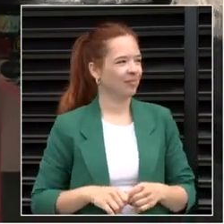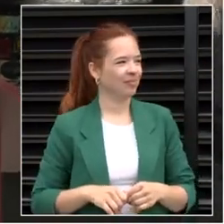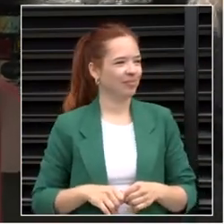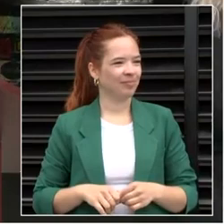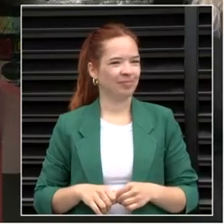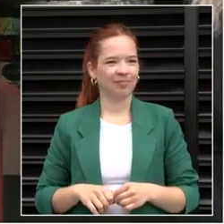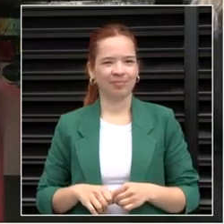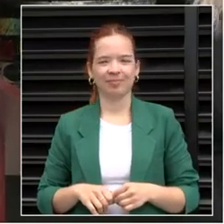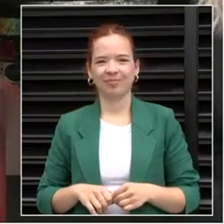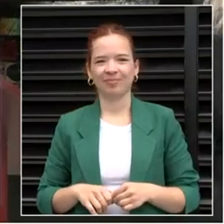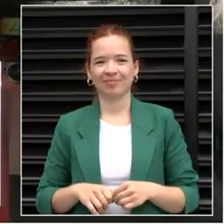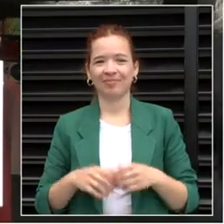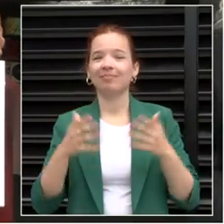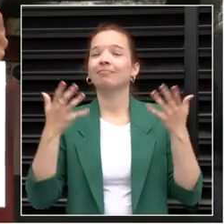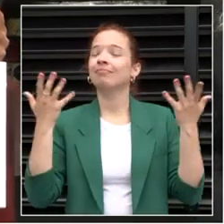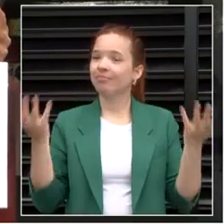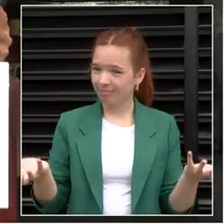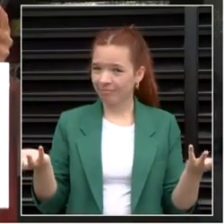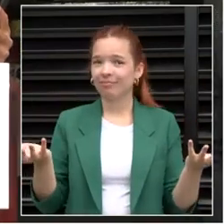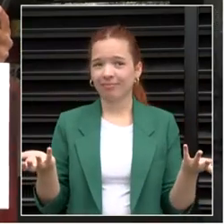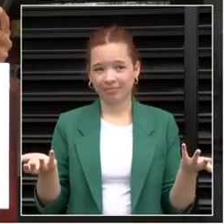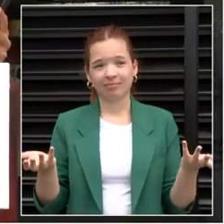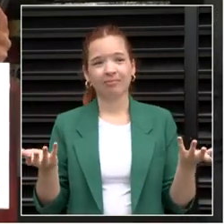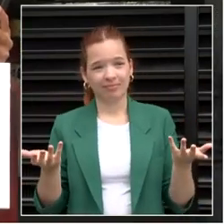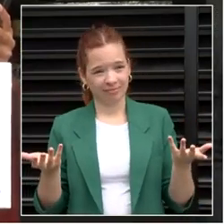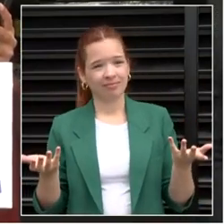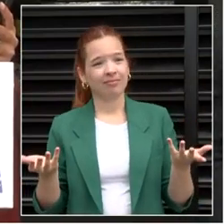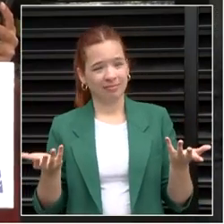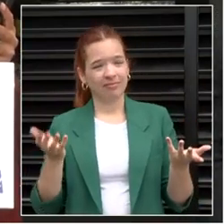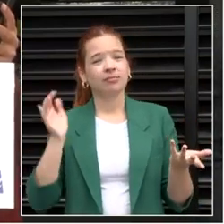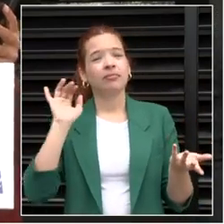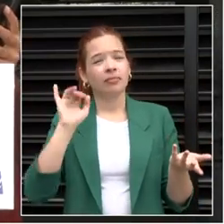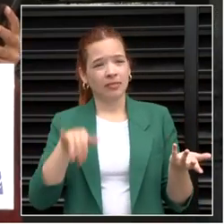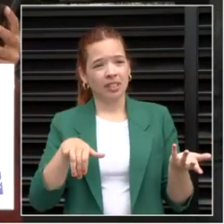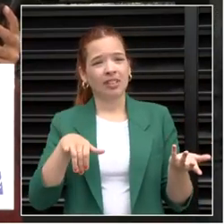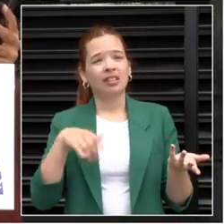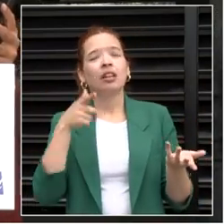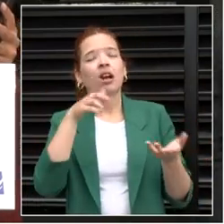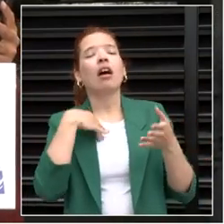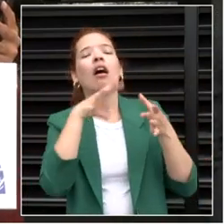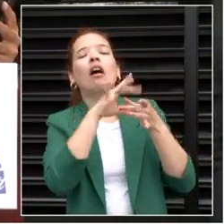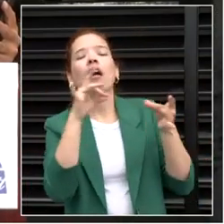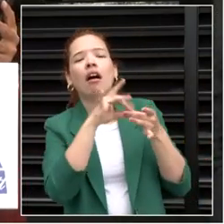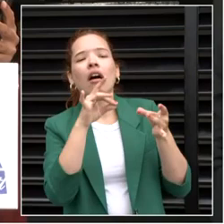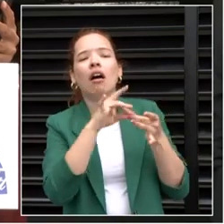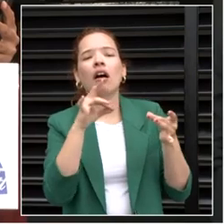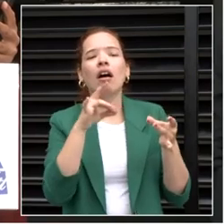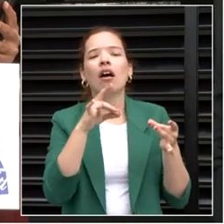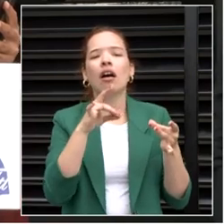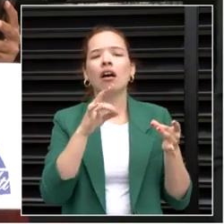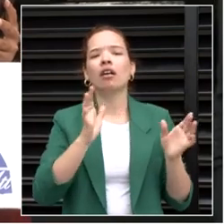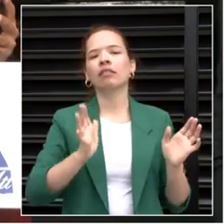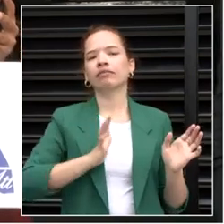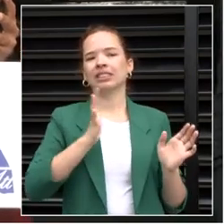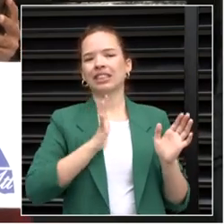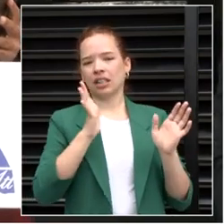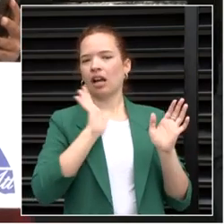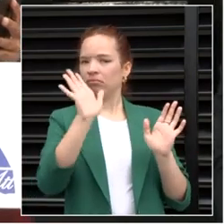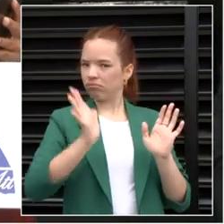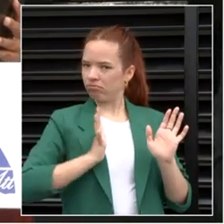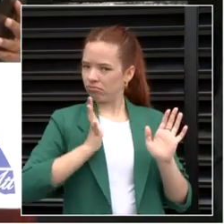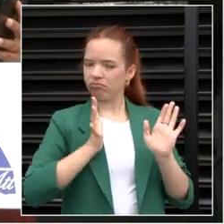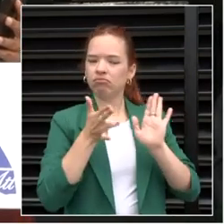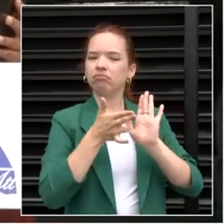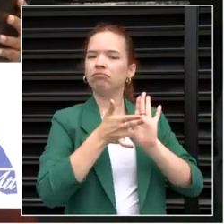So I will say a couple of the whereases. I already gave away the ending, but you heard it from Seth. The